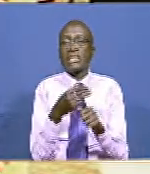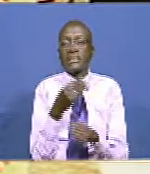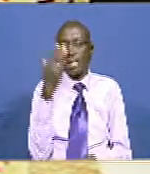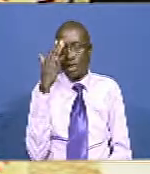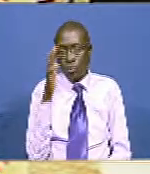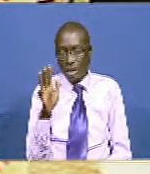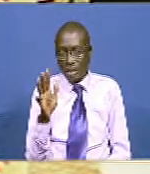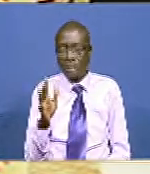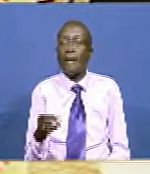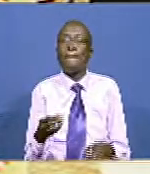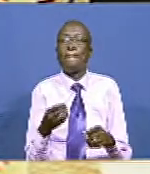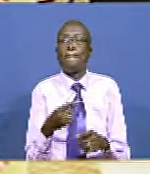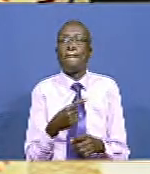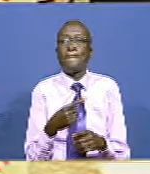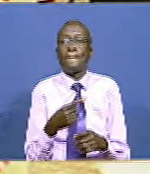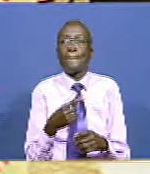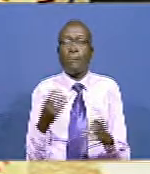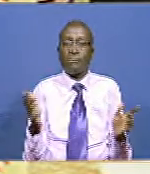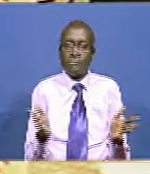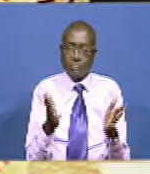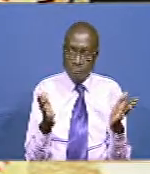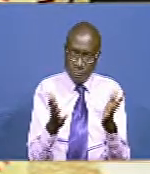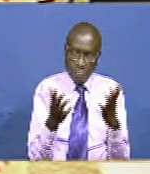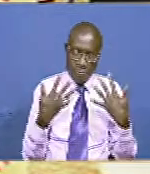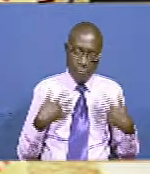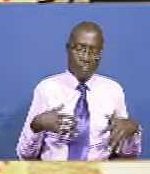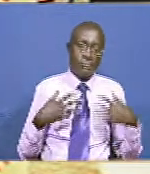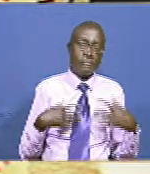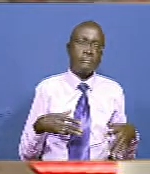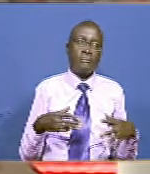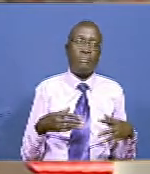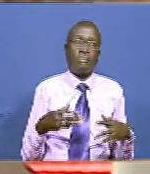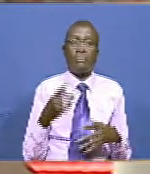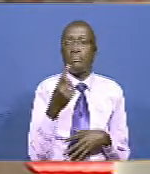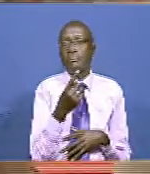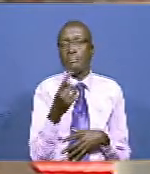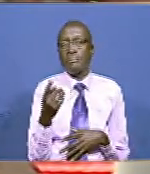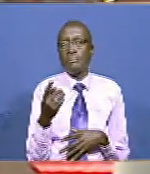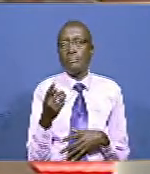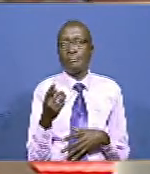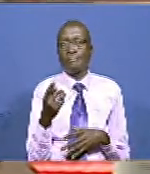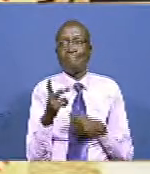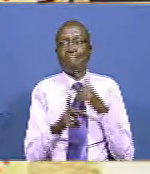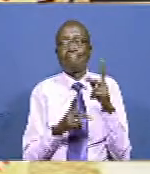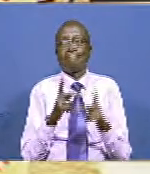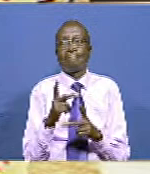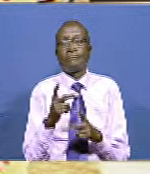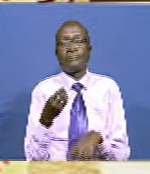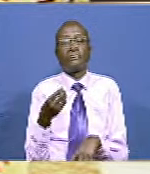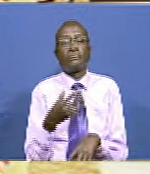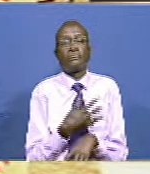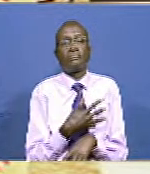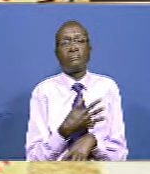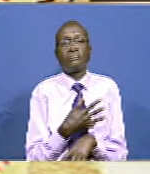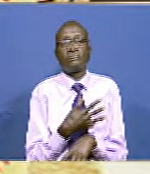Sure. Just keep talking to us, encouraging people who have one of these types of cancer. And that is what we will be doing